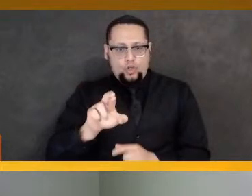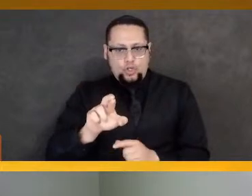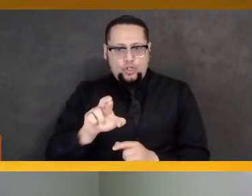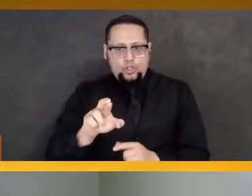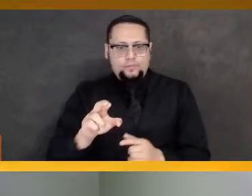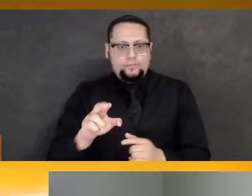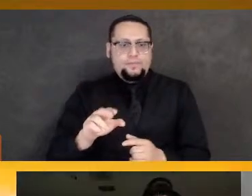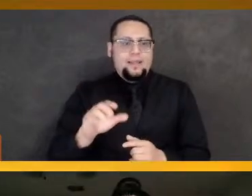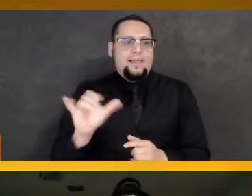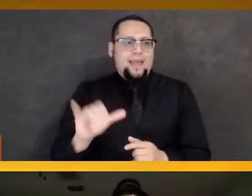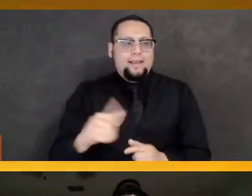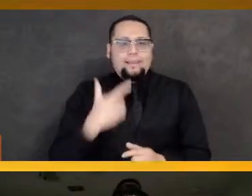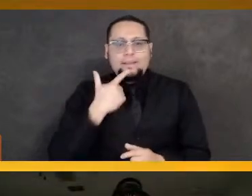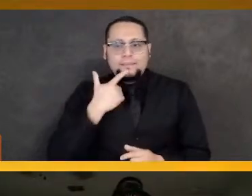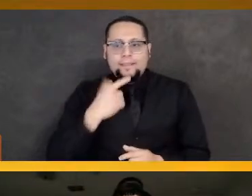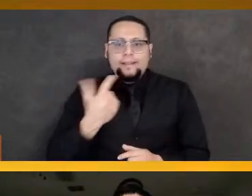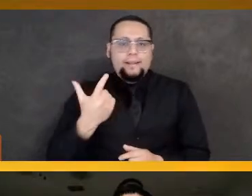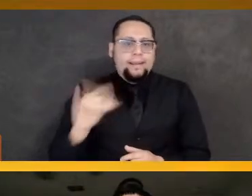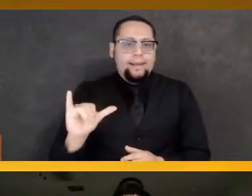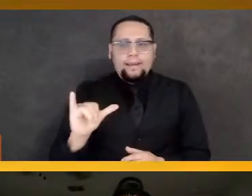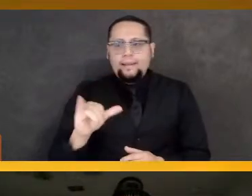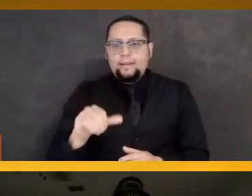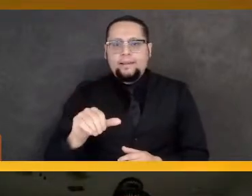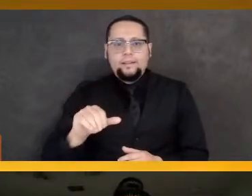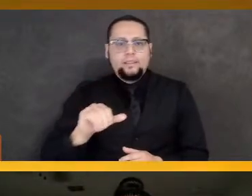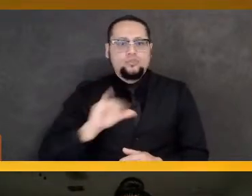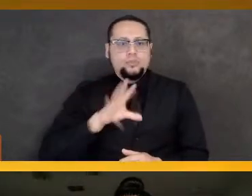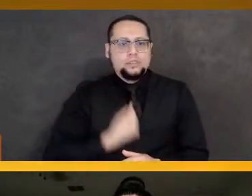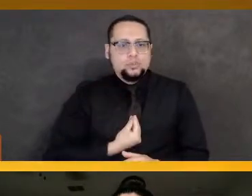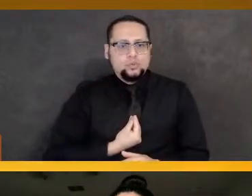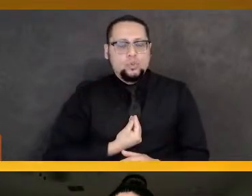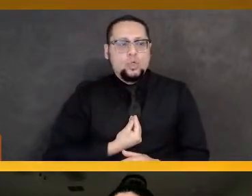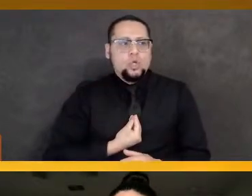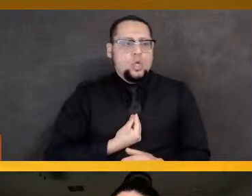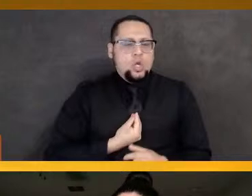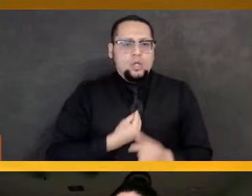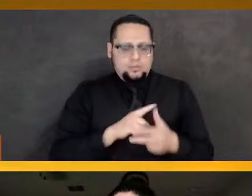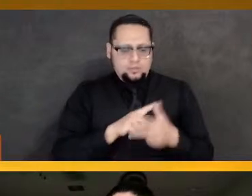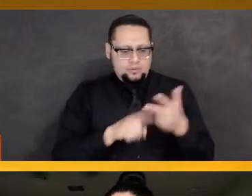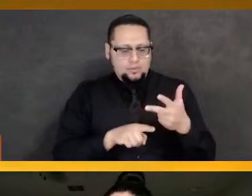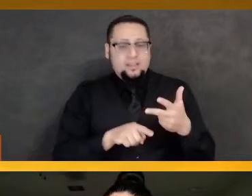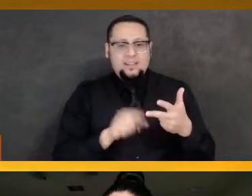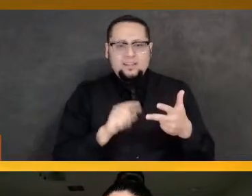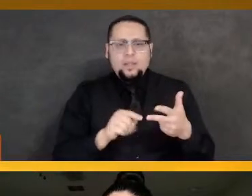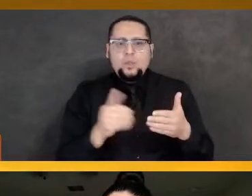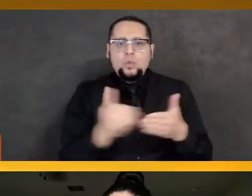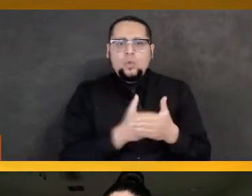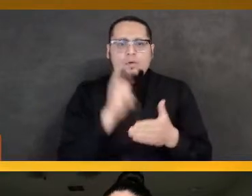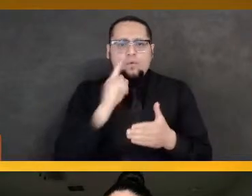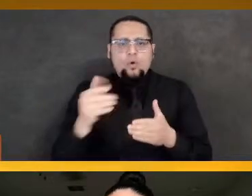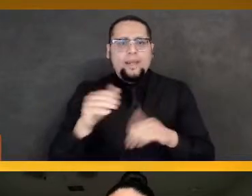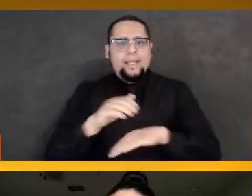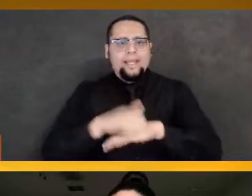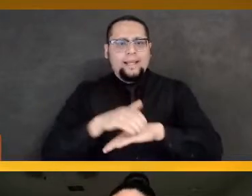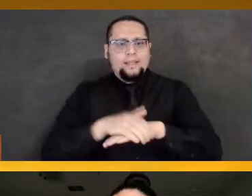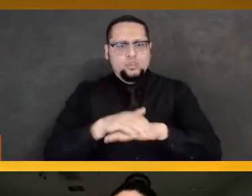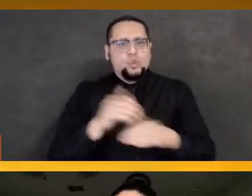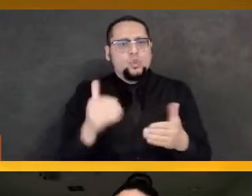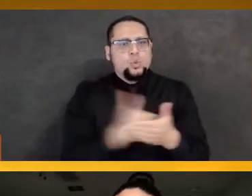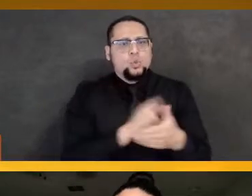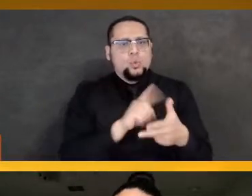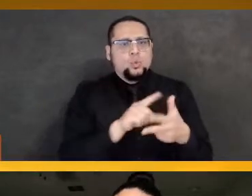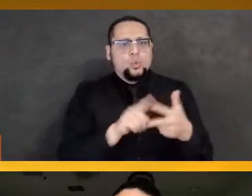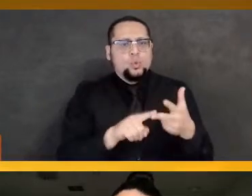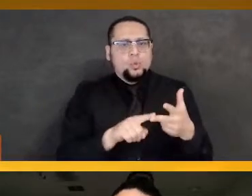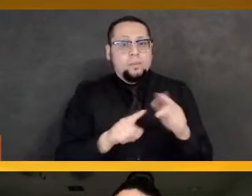like lesbian, gay, or transgender terms, they're new for English, the English language, but these ideas